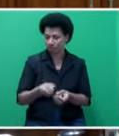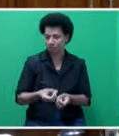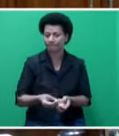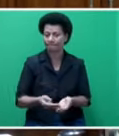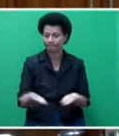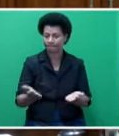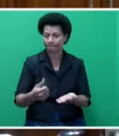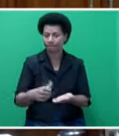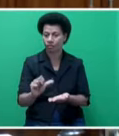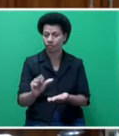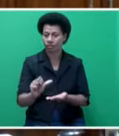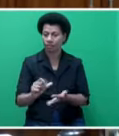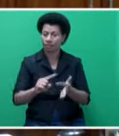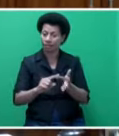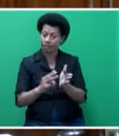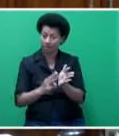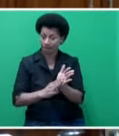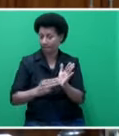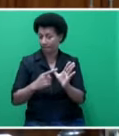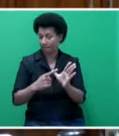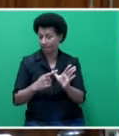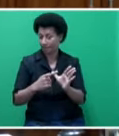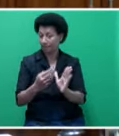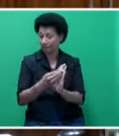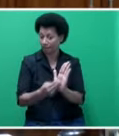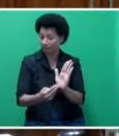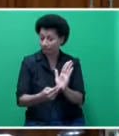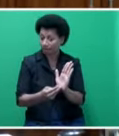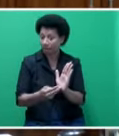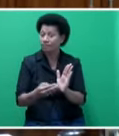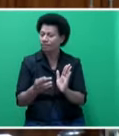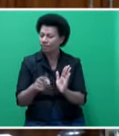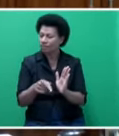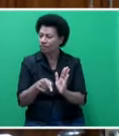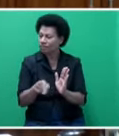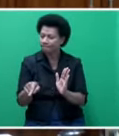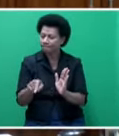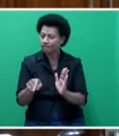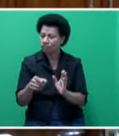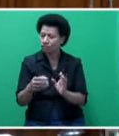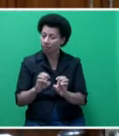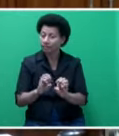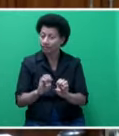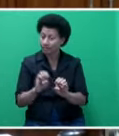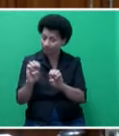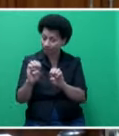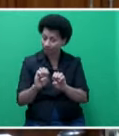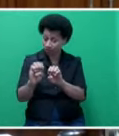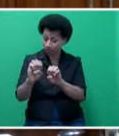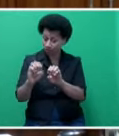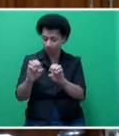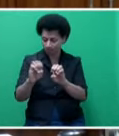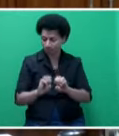The EMA bill, Mr. Speaker, sir, will be complemented by regulations amending the Customs Prohibited Imports and Exports Regulation, which is